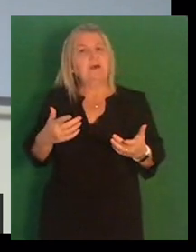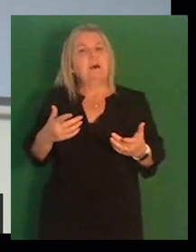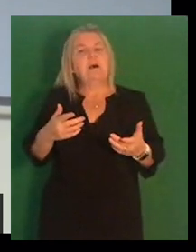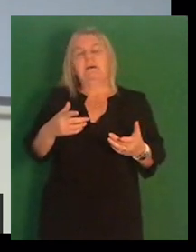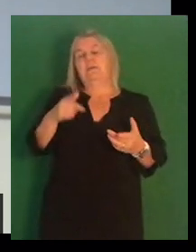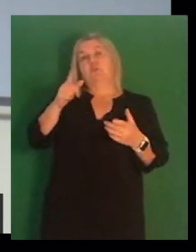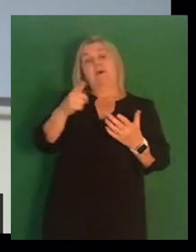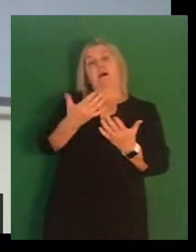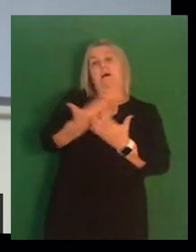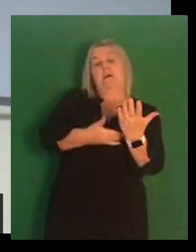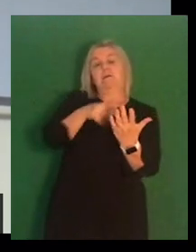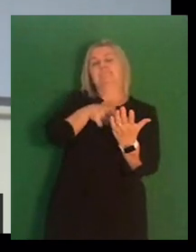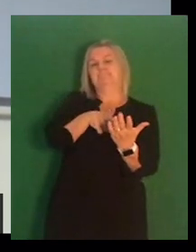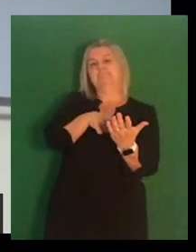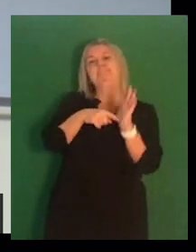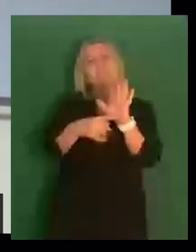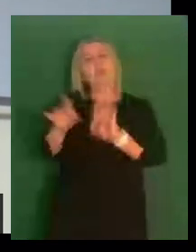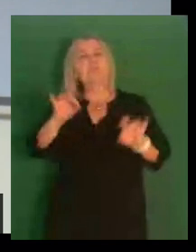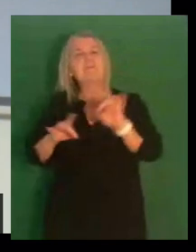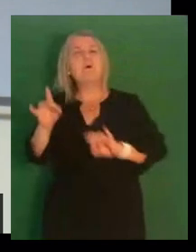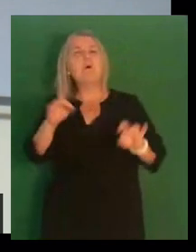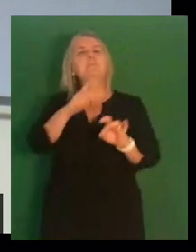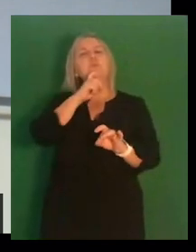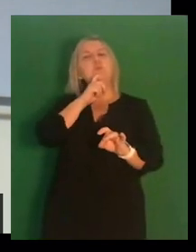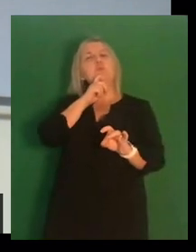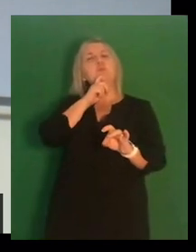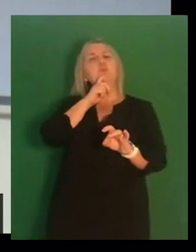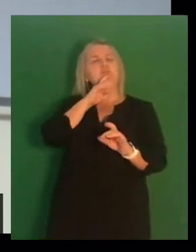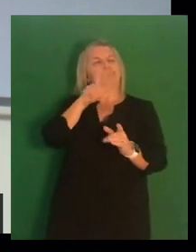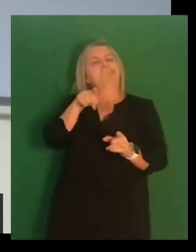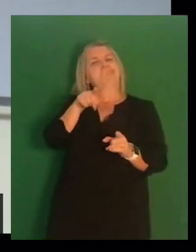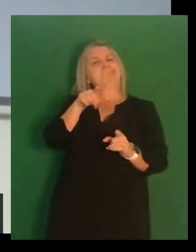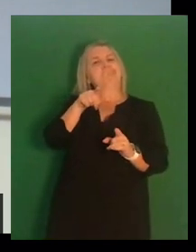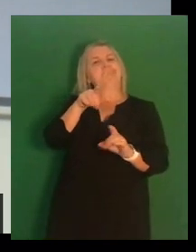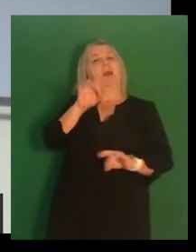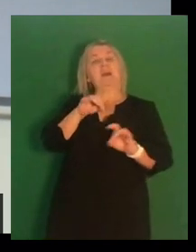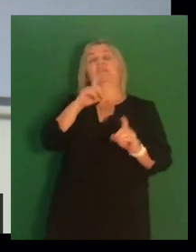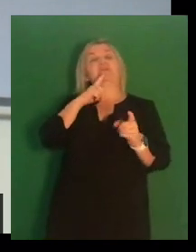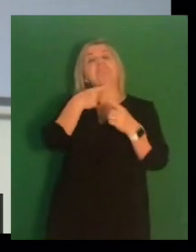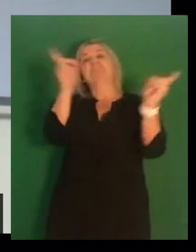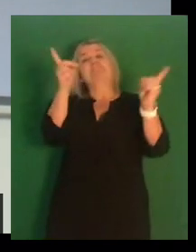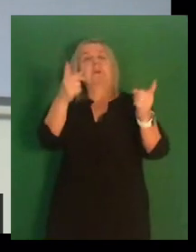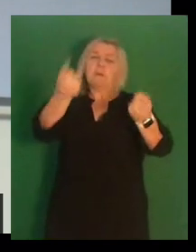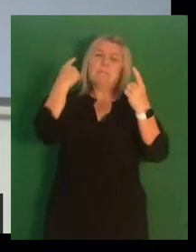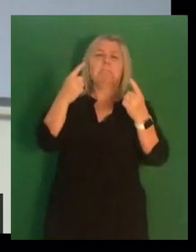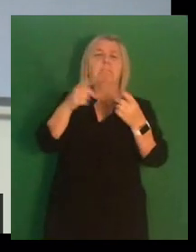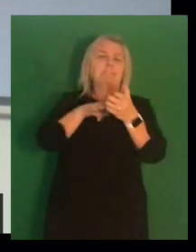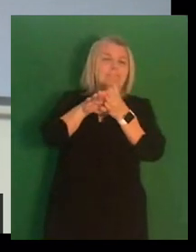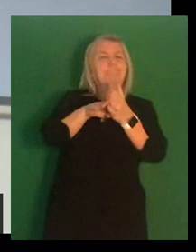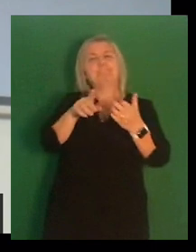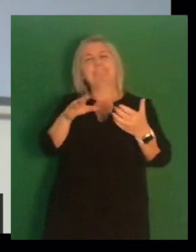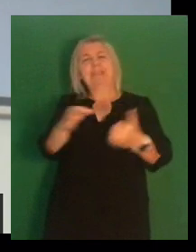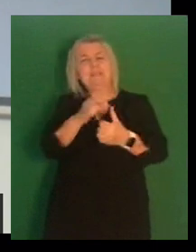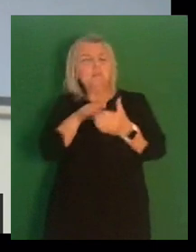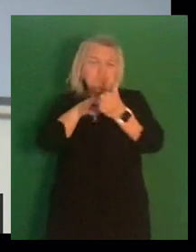performed by an actor who we found through an open call that had never worked with National Theatre Scotland